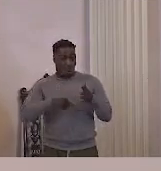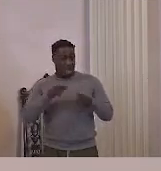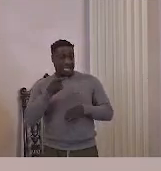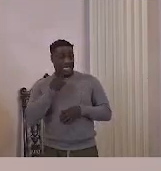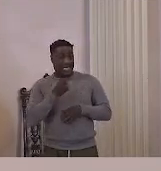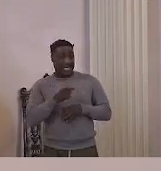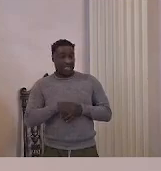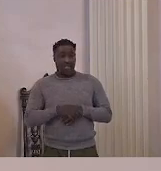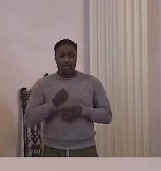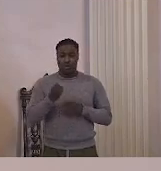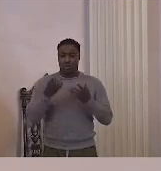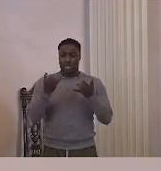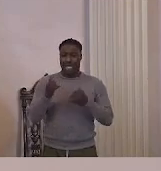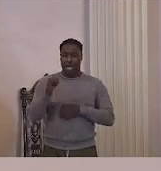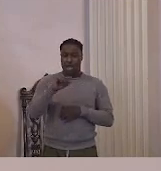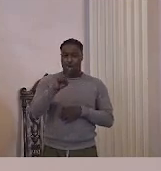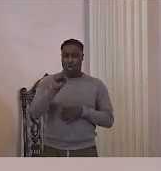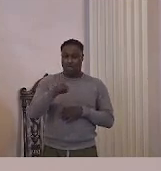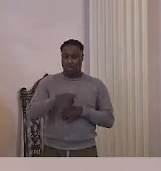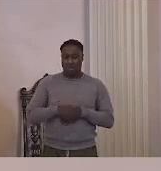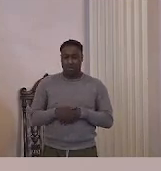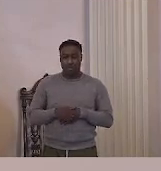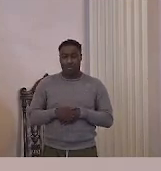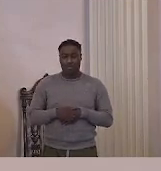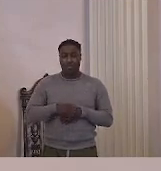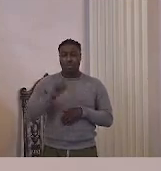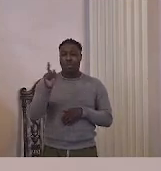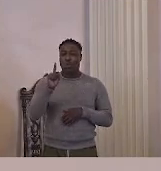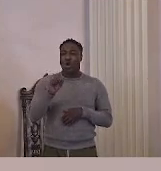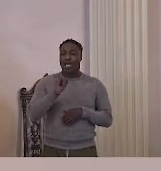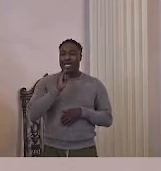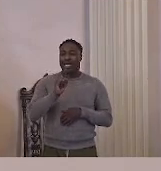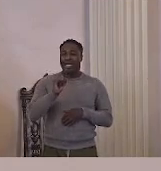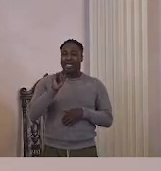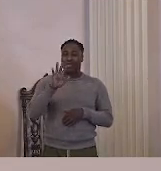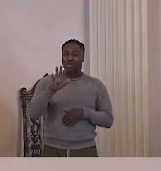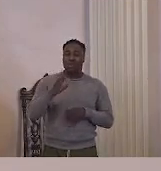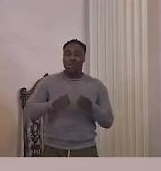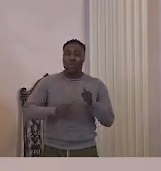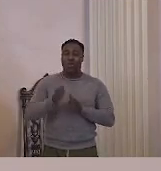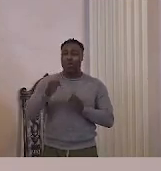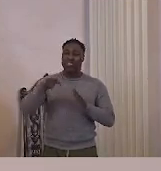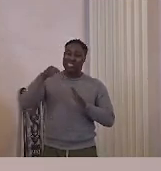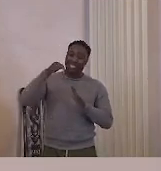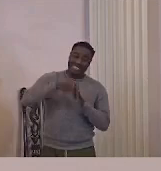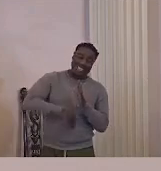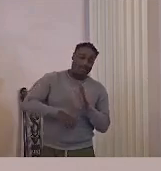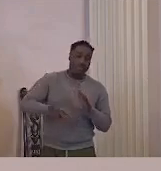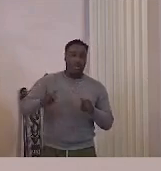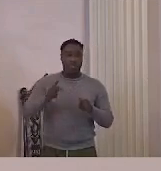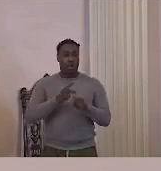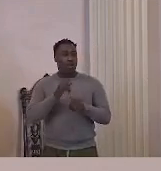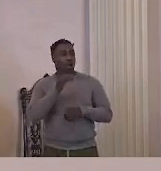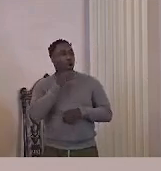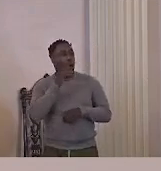And so the question is, where is your widest, deepest, primary home?